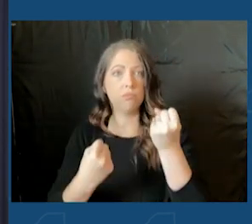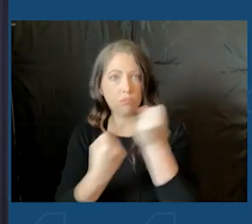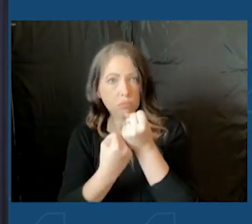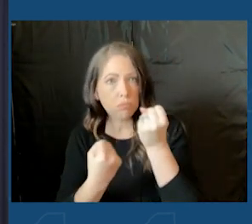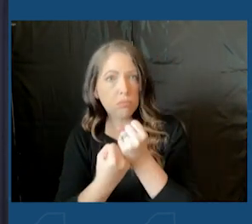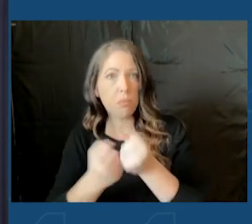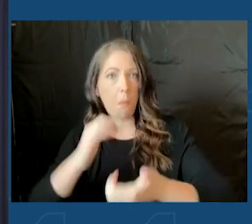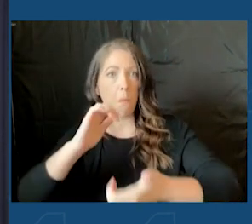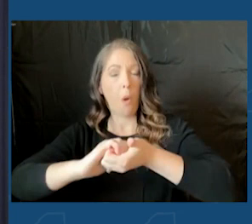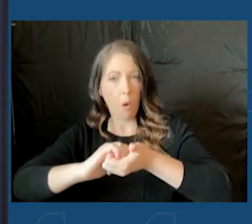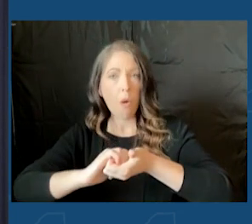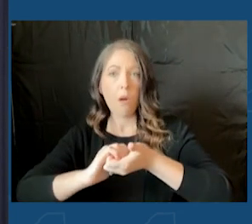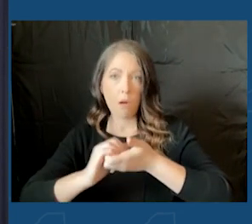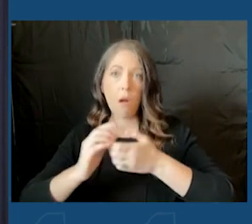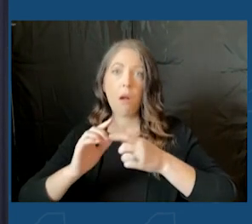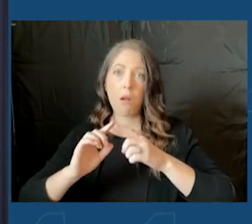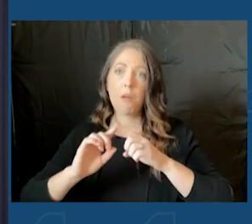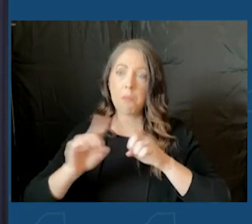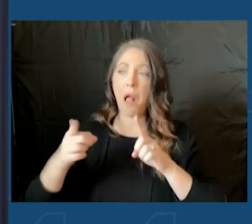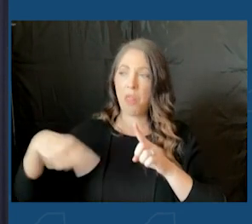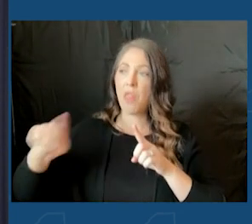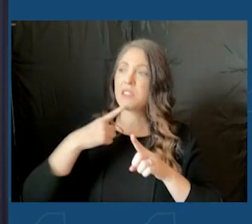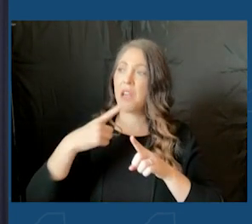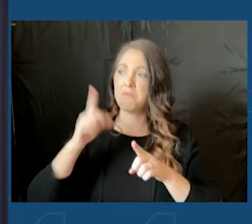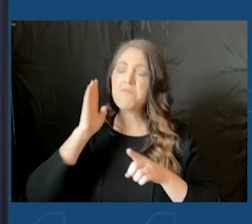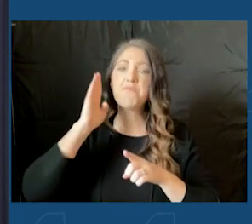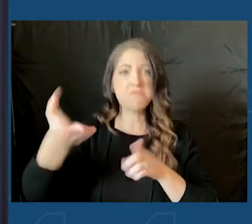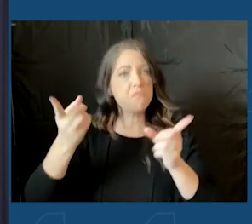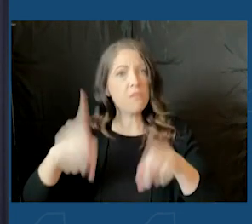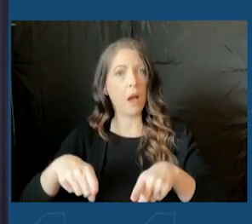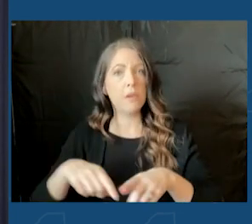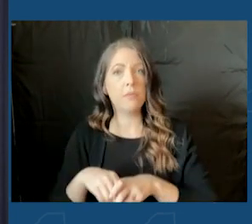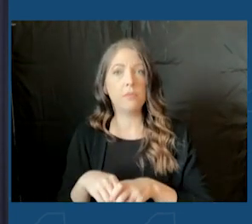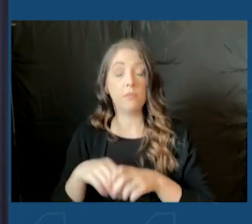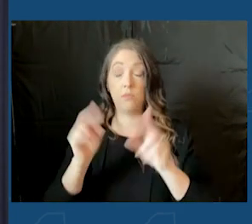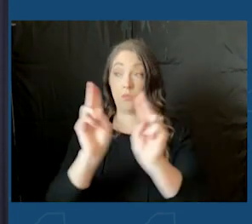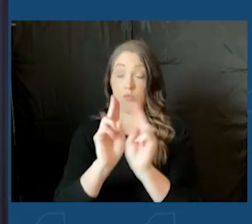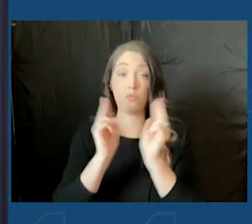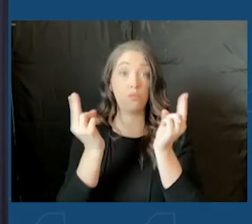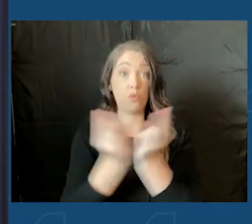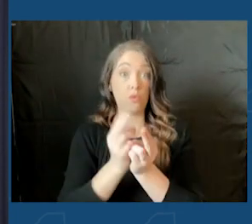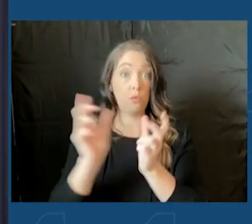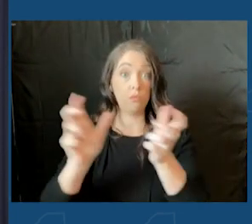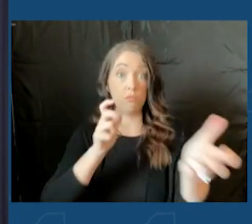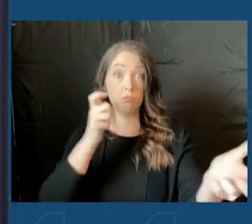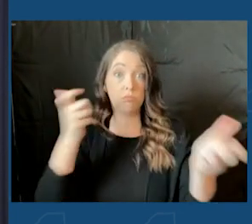but actually to make sure that we get it done. The union has played a big role in making sure we get this done.